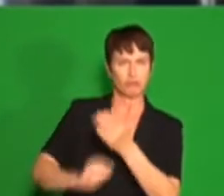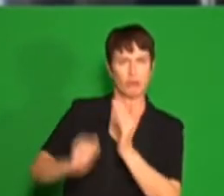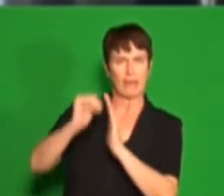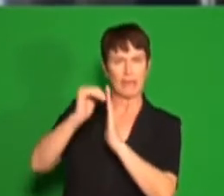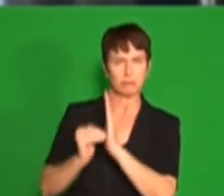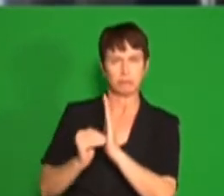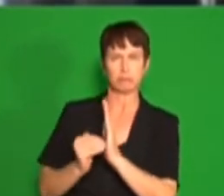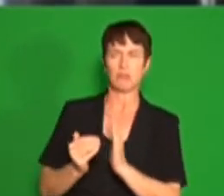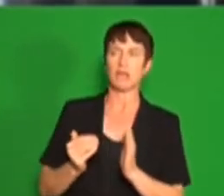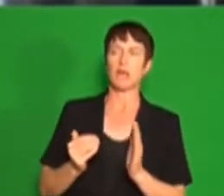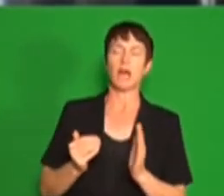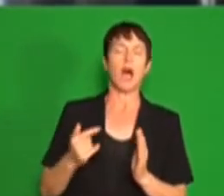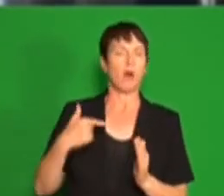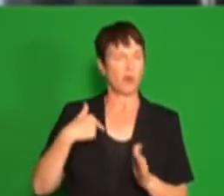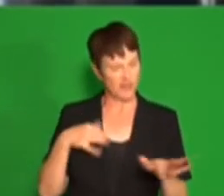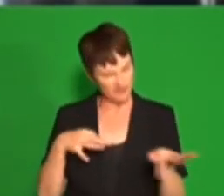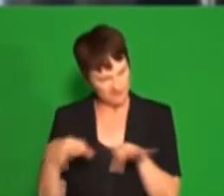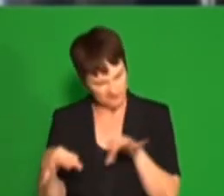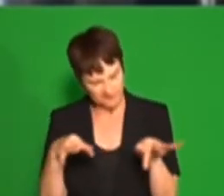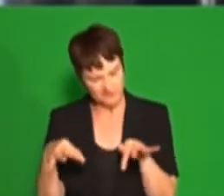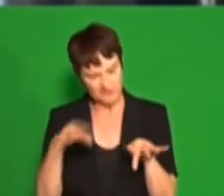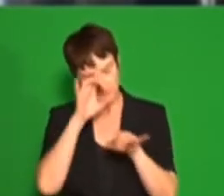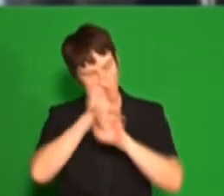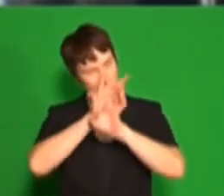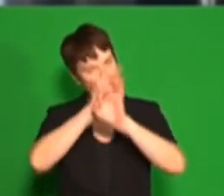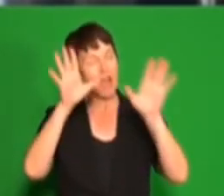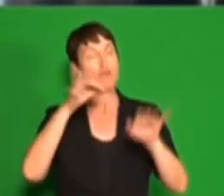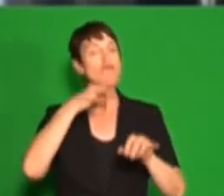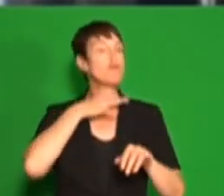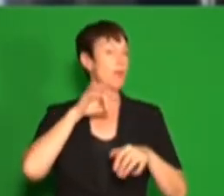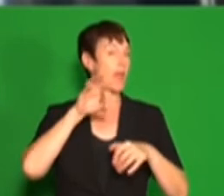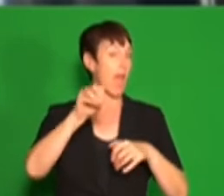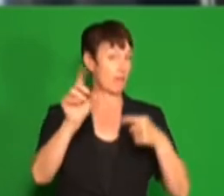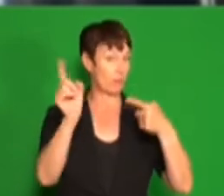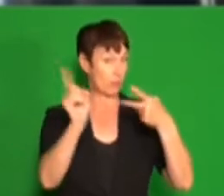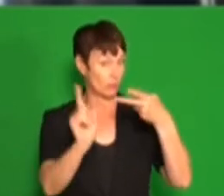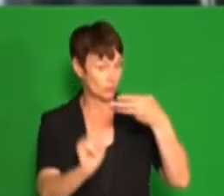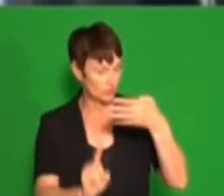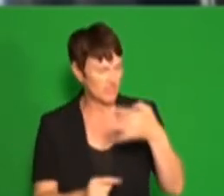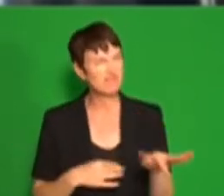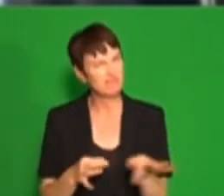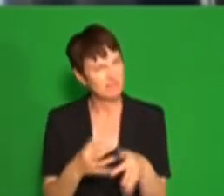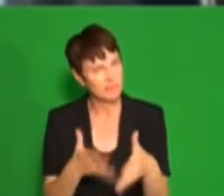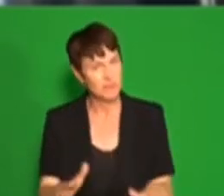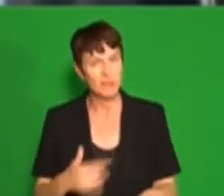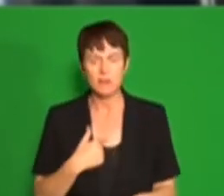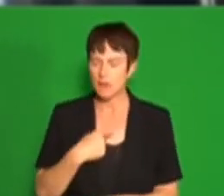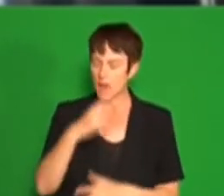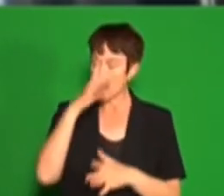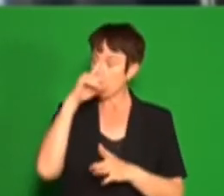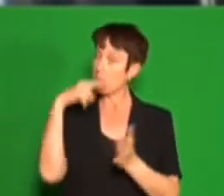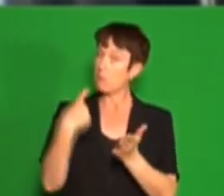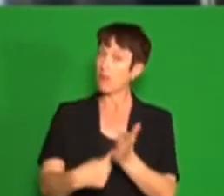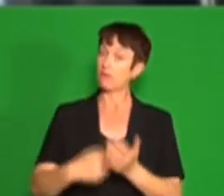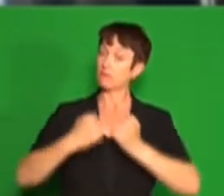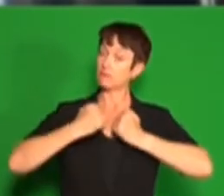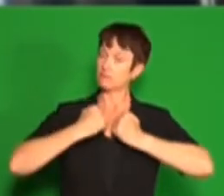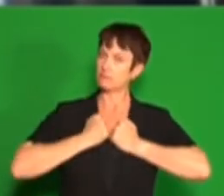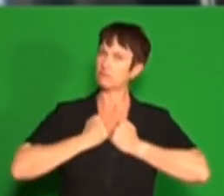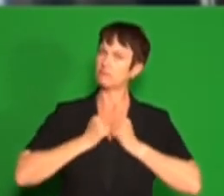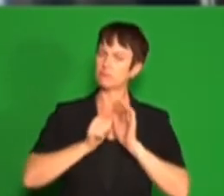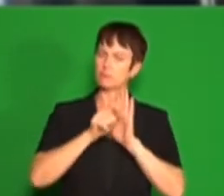We have stated where we see the risks. We still believe that the monetary policy stance is very